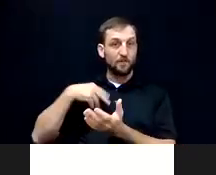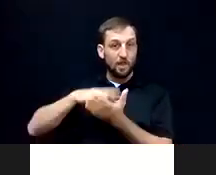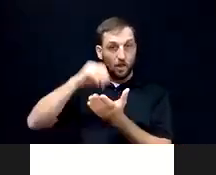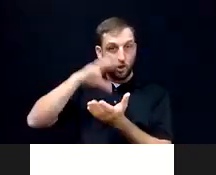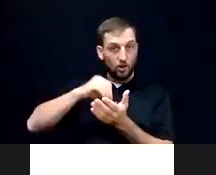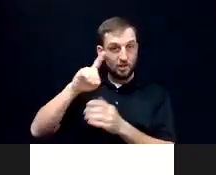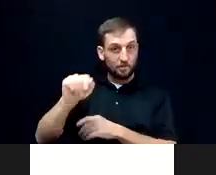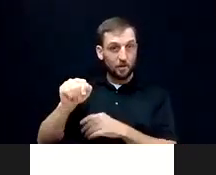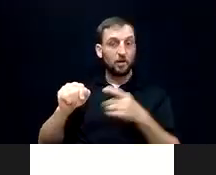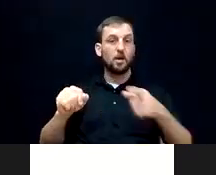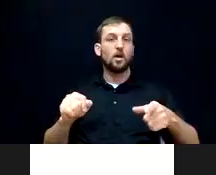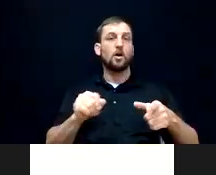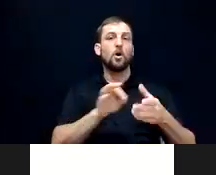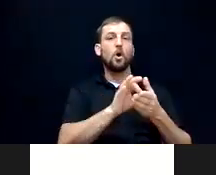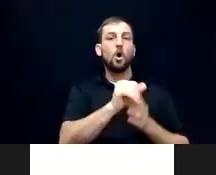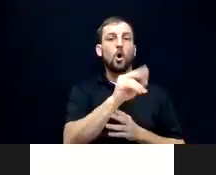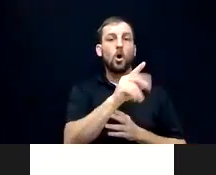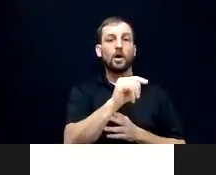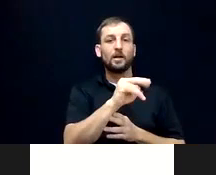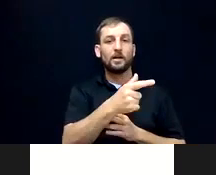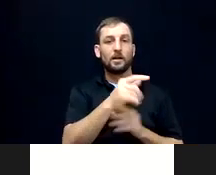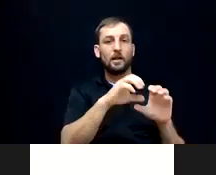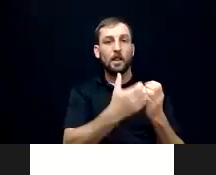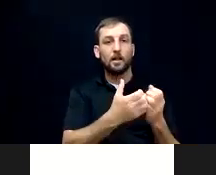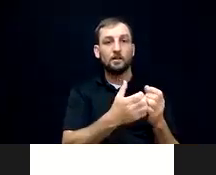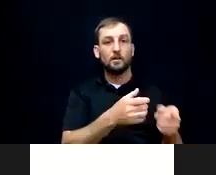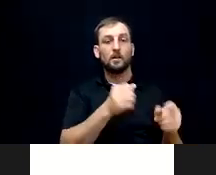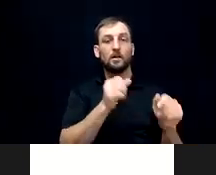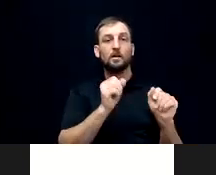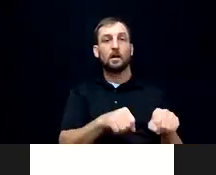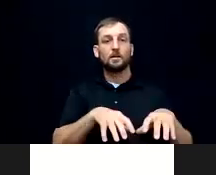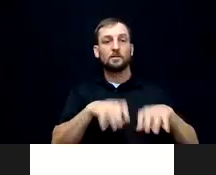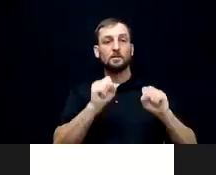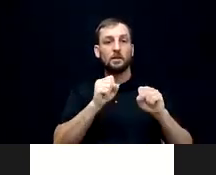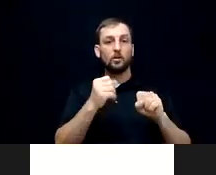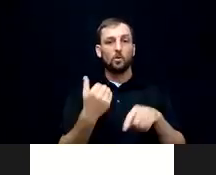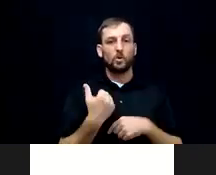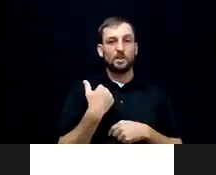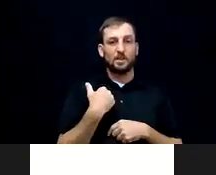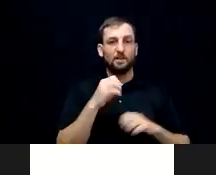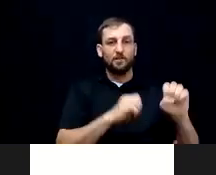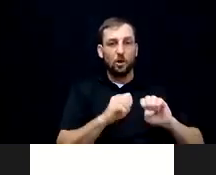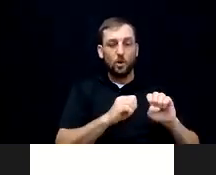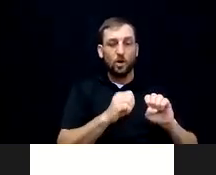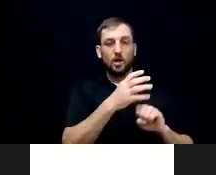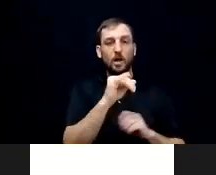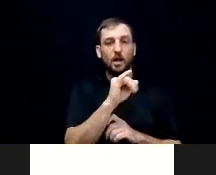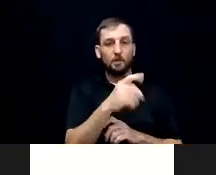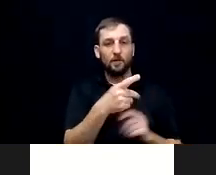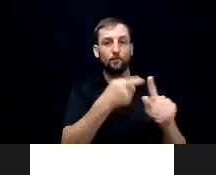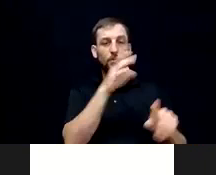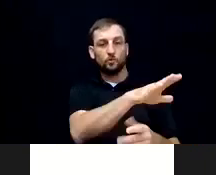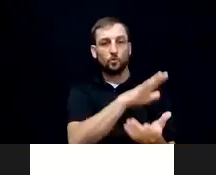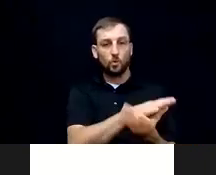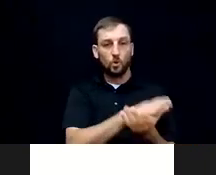auditing class. If so, we're able to take their most recent evaluation and IEP from school. If they're students that